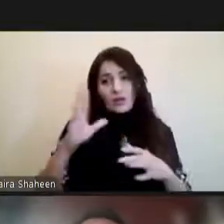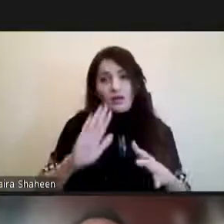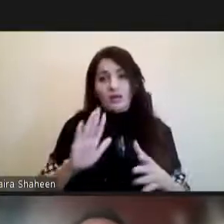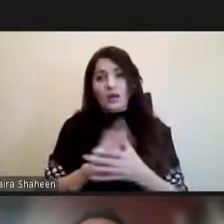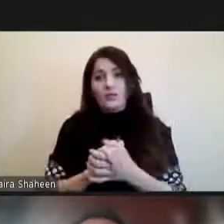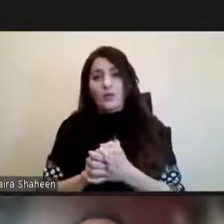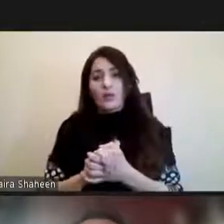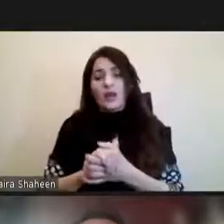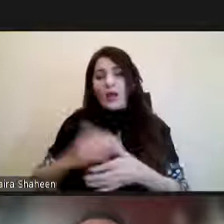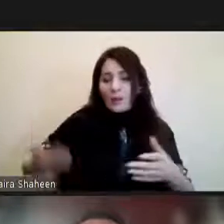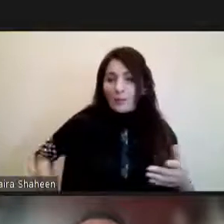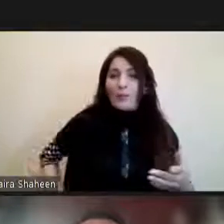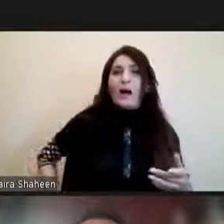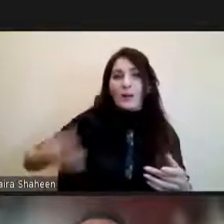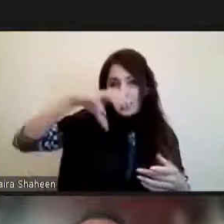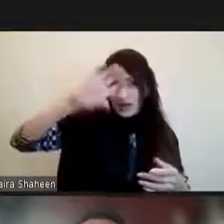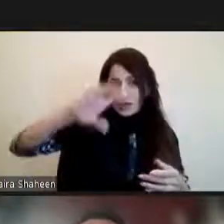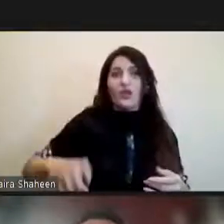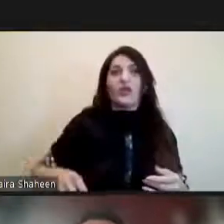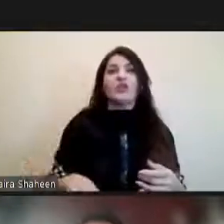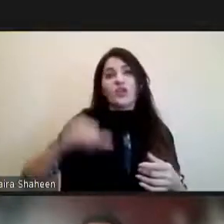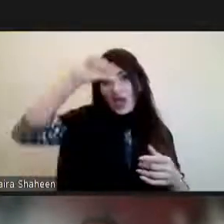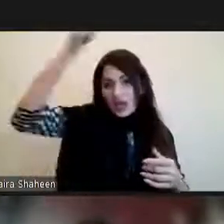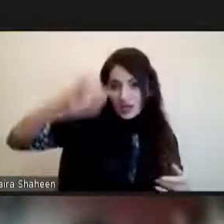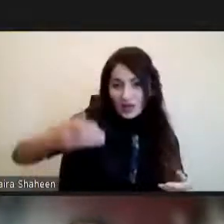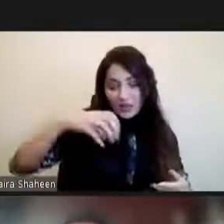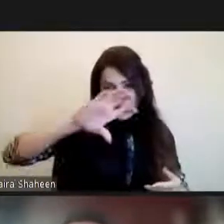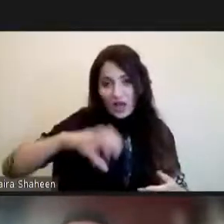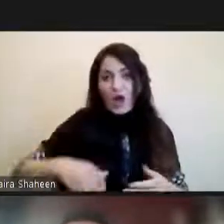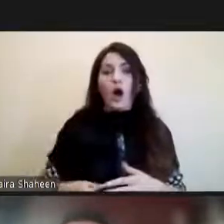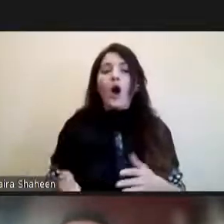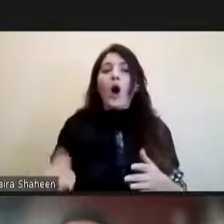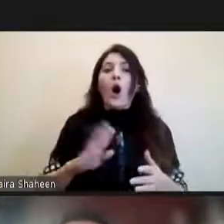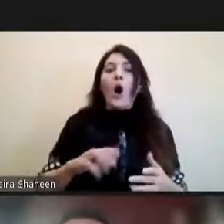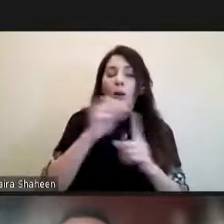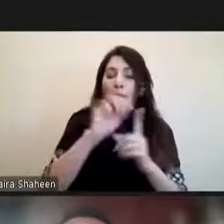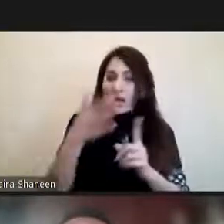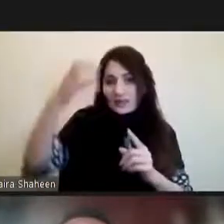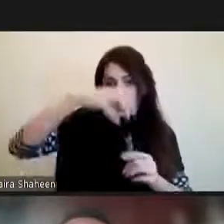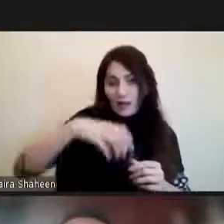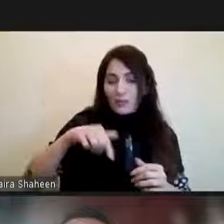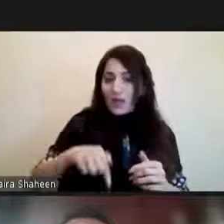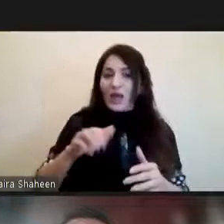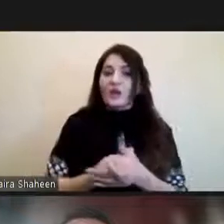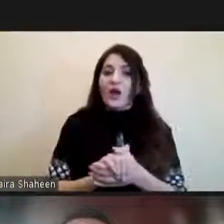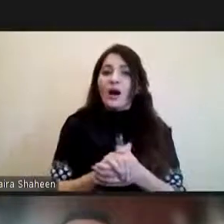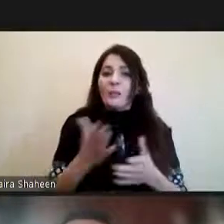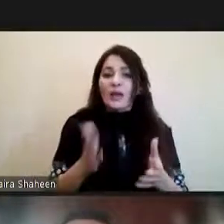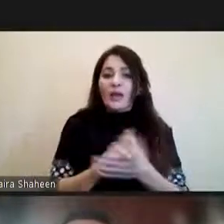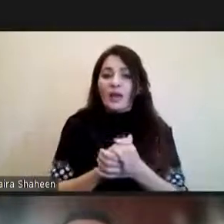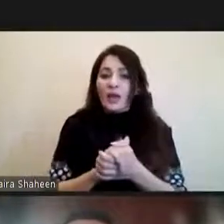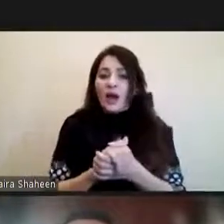Bangladesh, India, and Pakistan, which are the countries where we have collected data with the surveys. We introduced the Washington Group questions in the